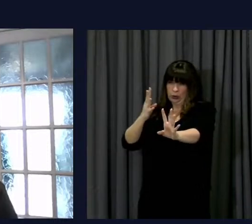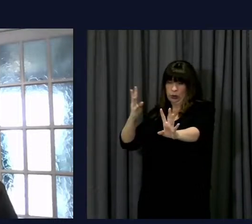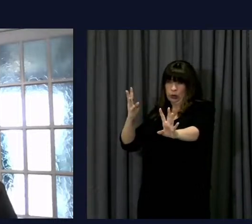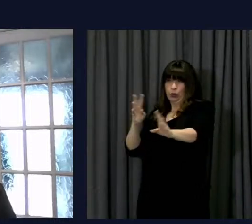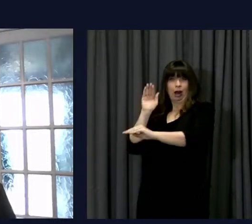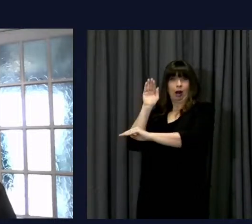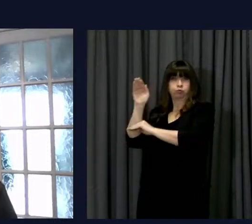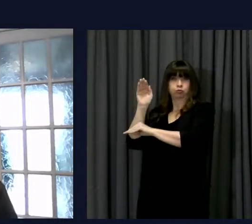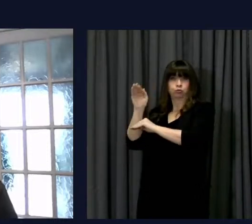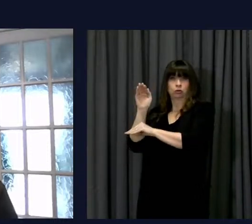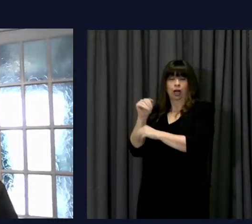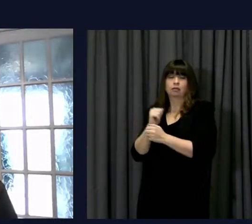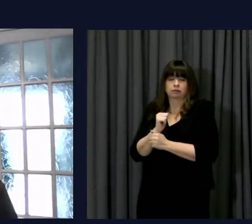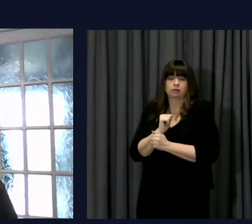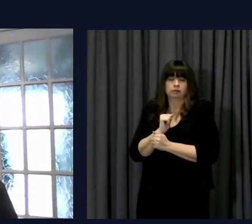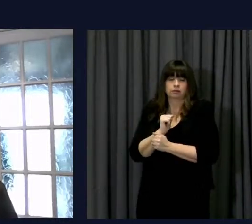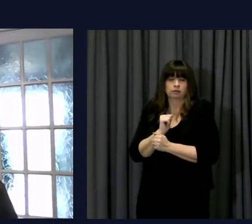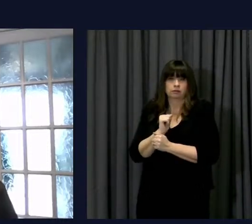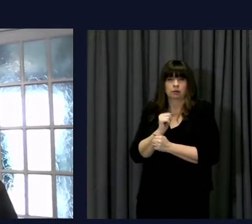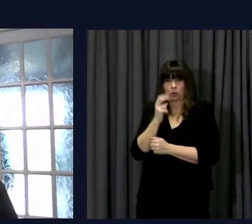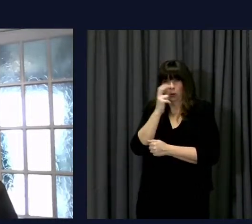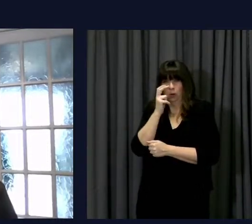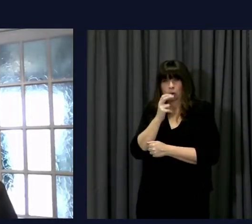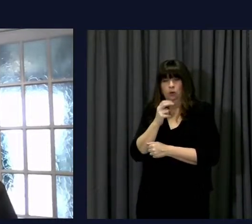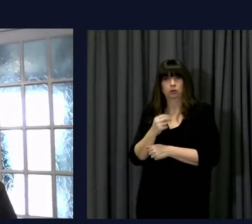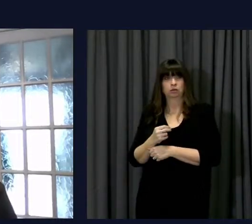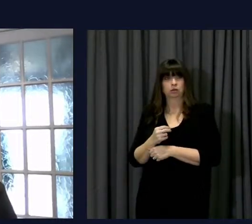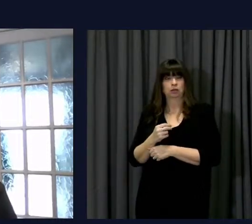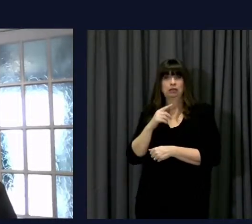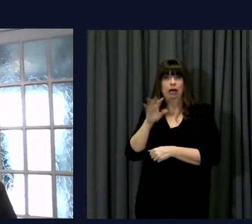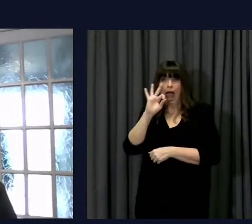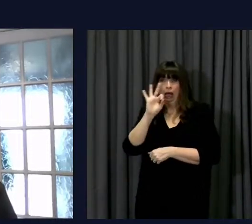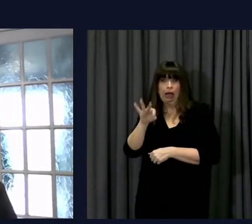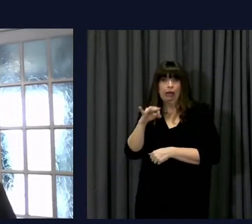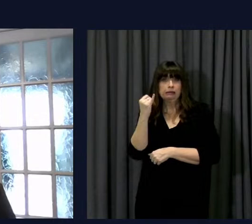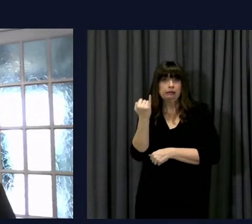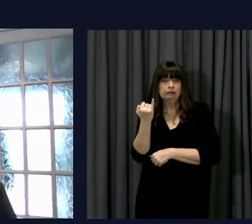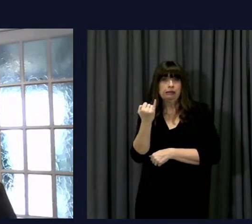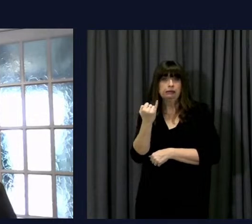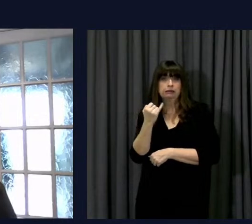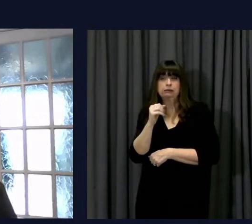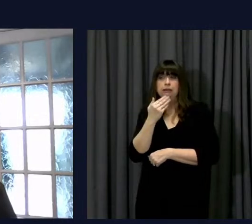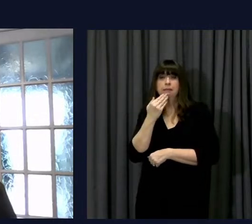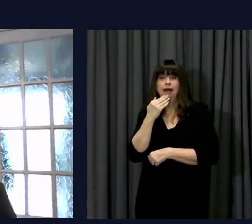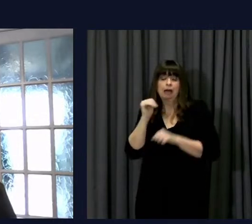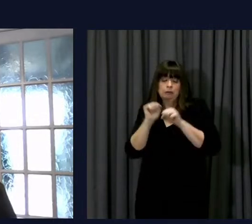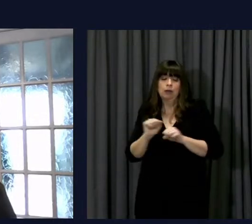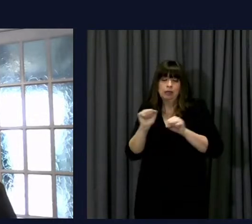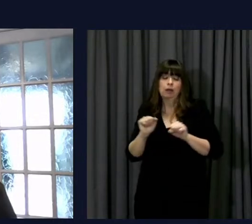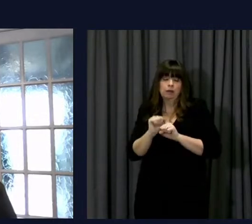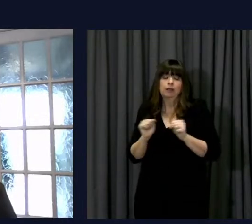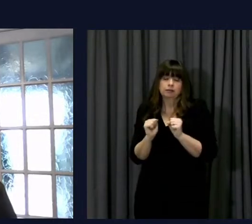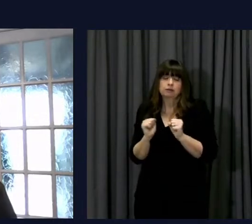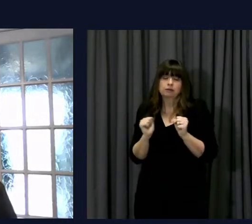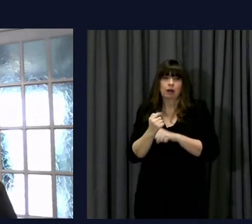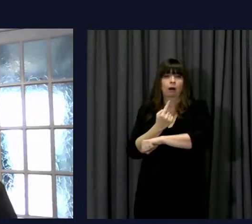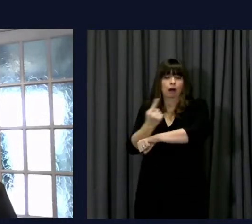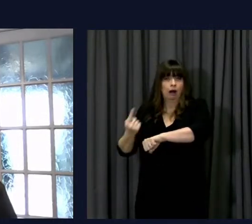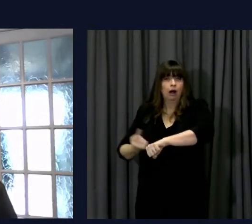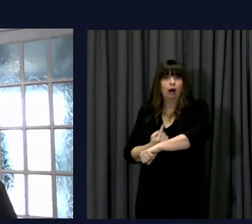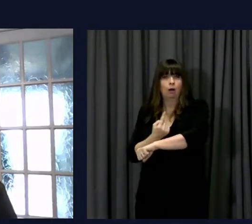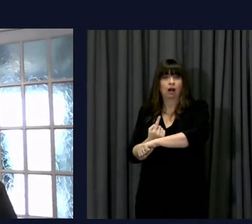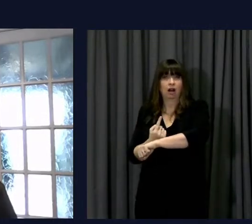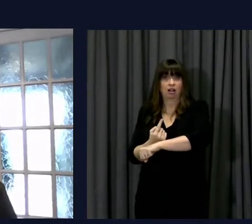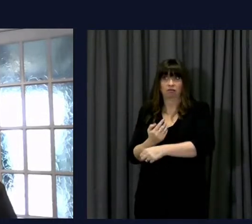risk members of society. And in one instance, a relative told us that their 86-year-old nan was waiting outside for an hour in the cold. Others have raised concerns